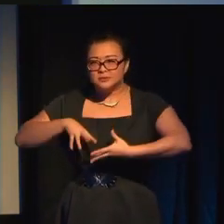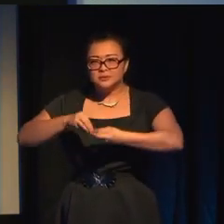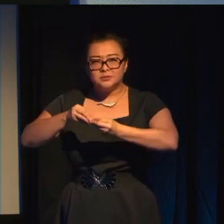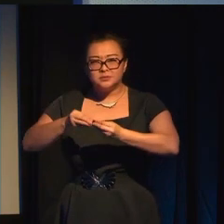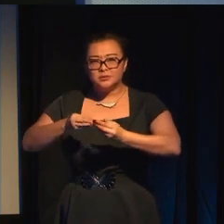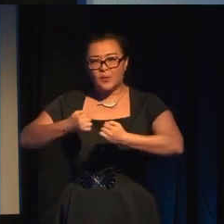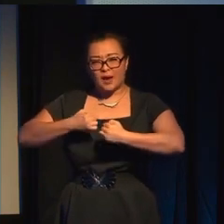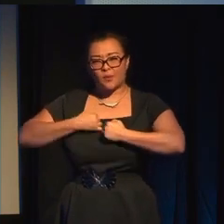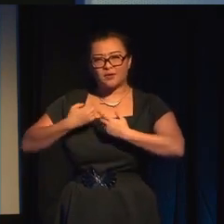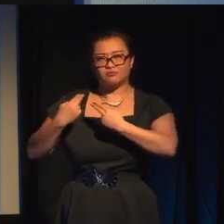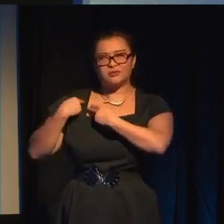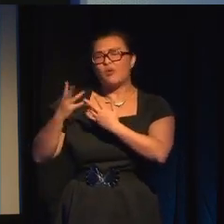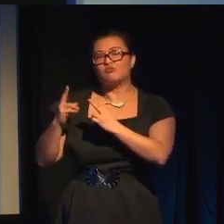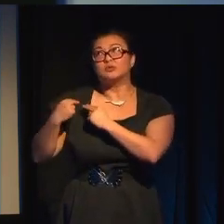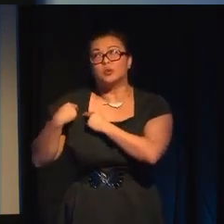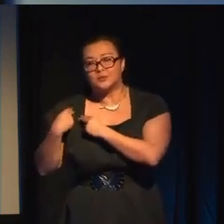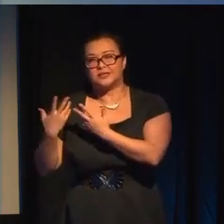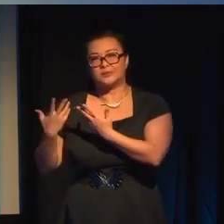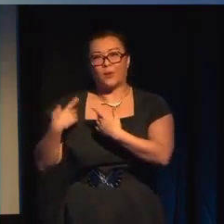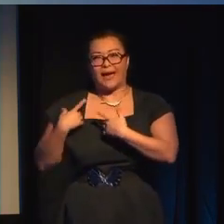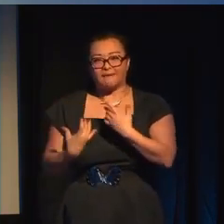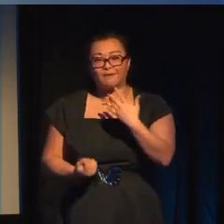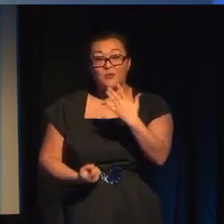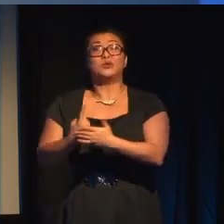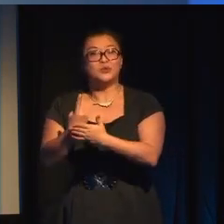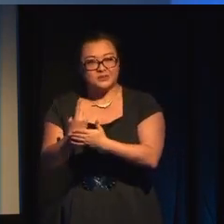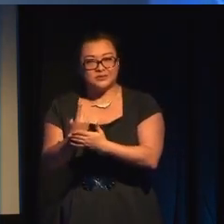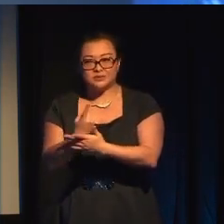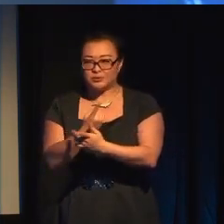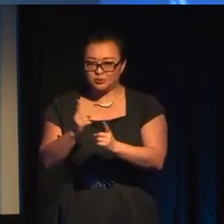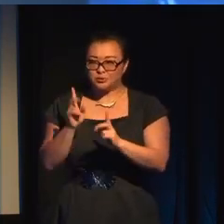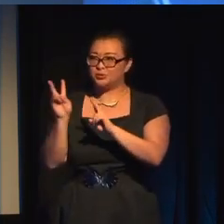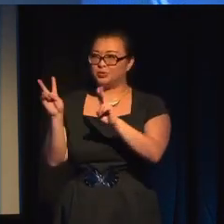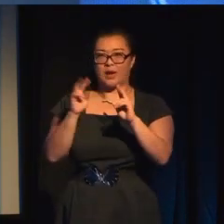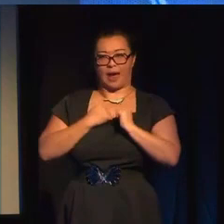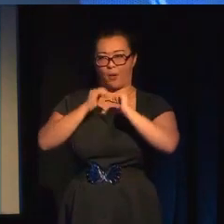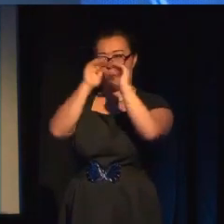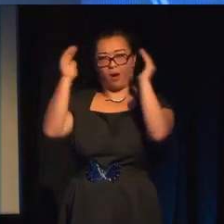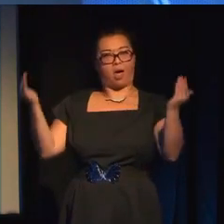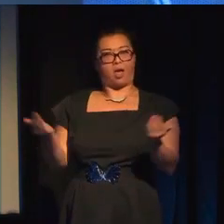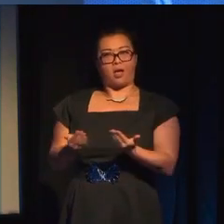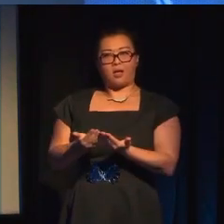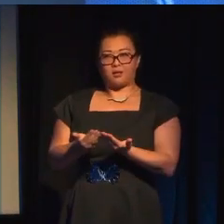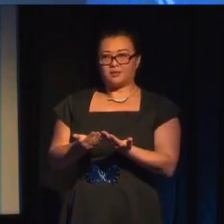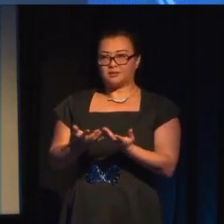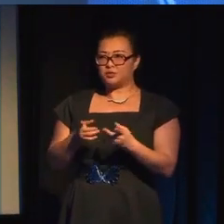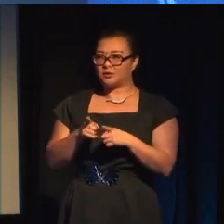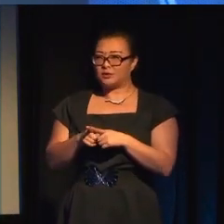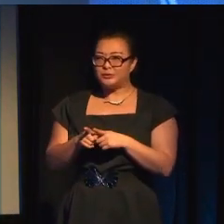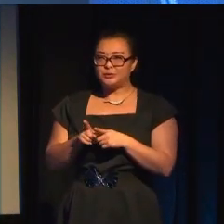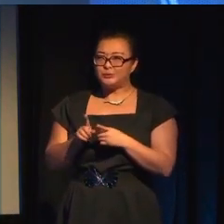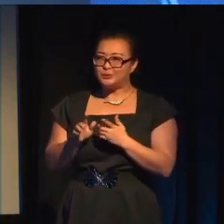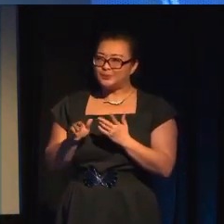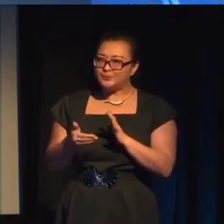have a responsibility. We have the opportunity to look at this world and actually try and put our own take on it in a way that